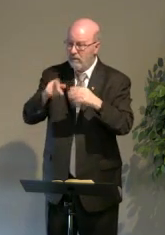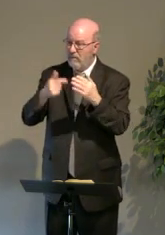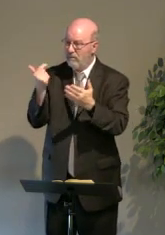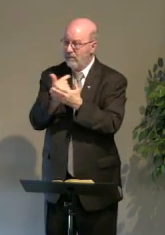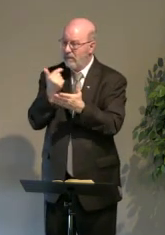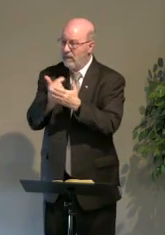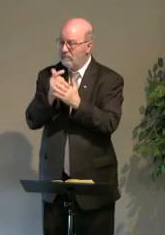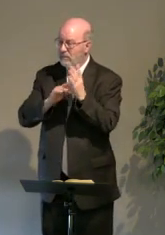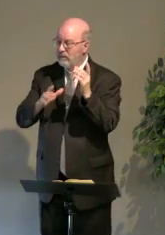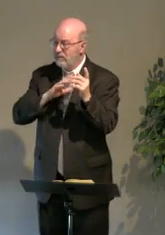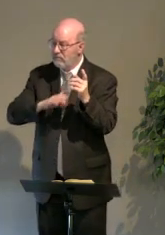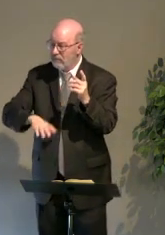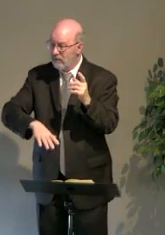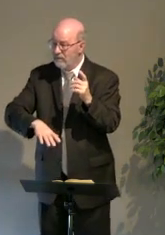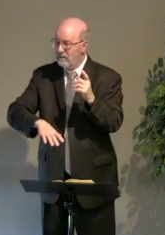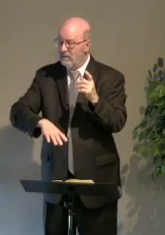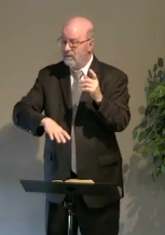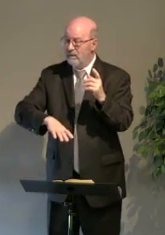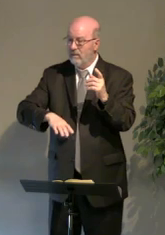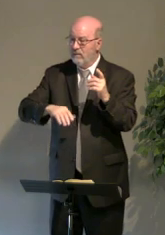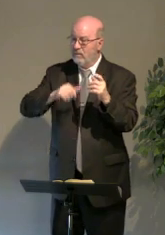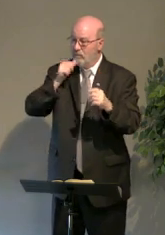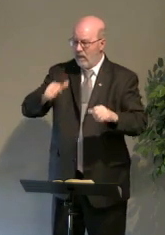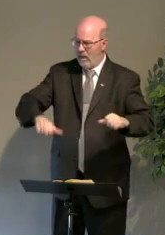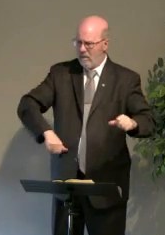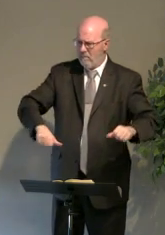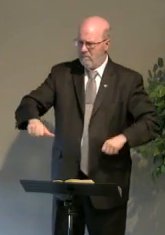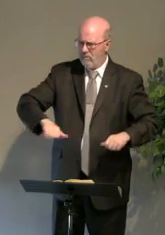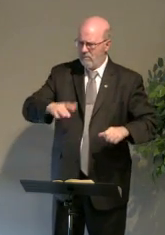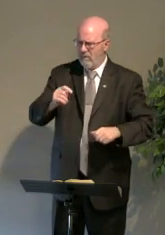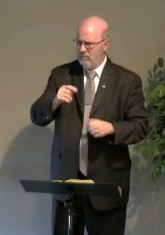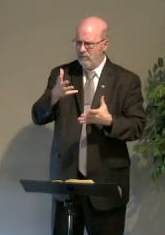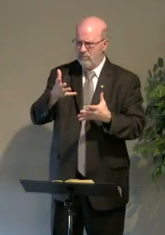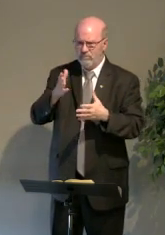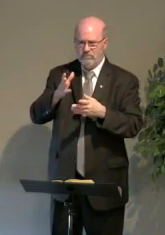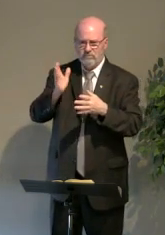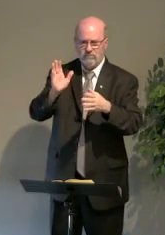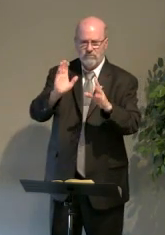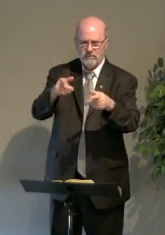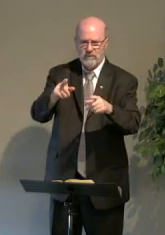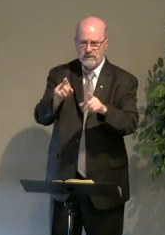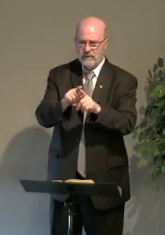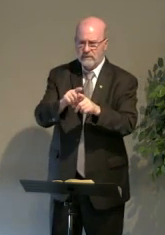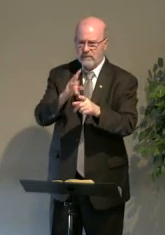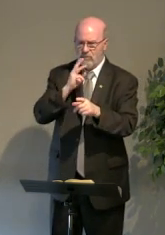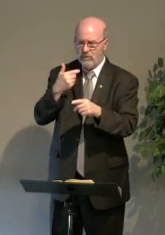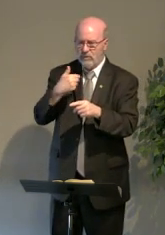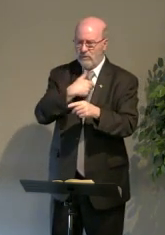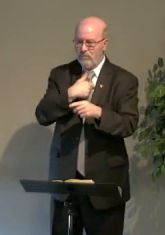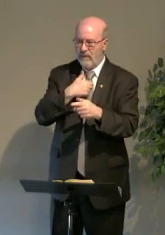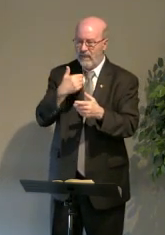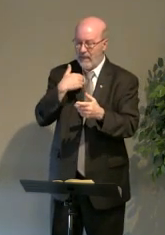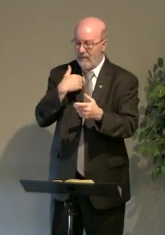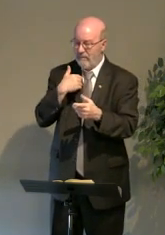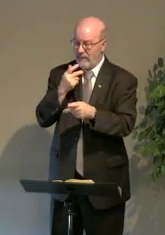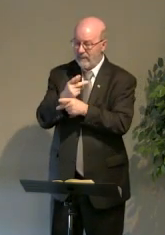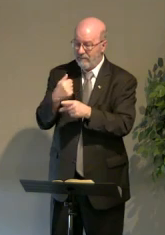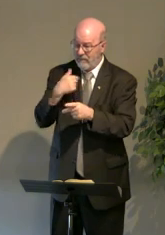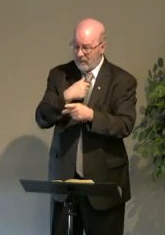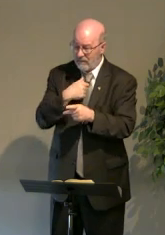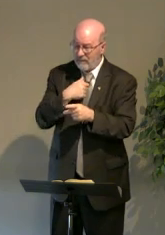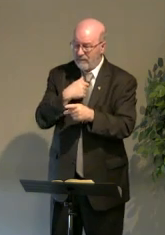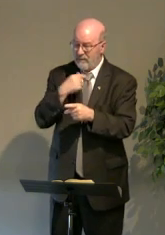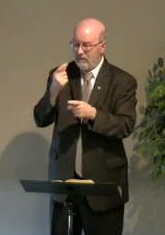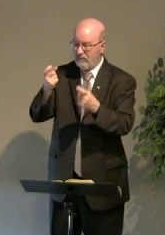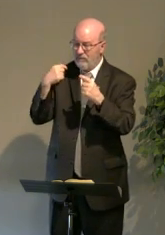the gospel of Jesus Christ. And we're not boasting about it. We just want to take them to the same water that we drank from that sustained us and gave